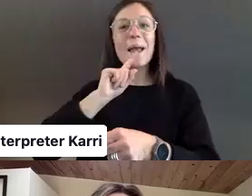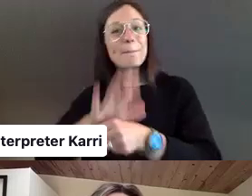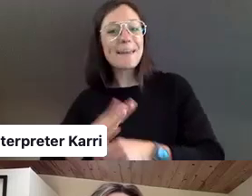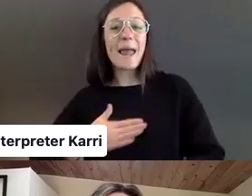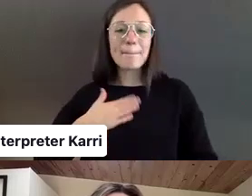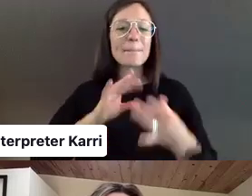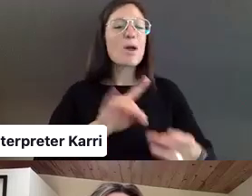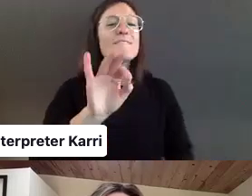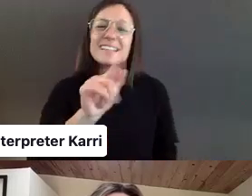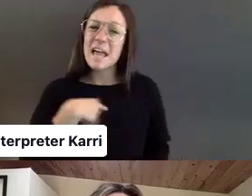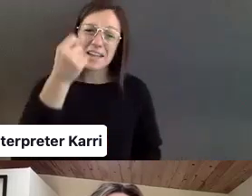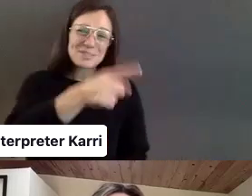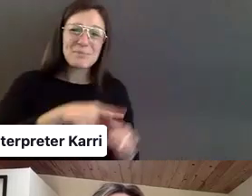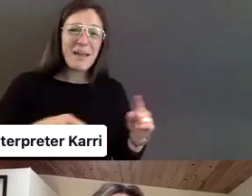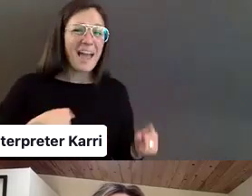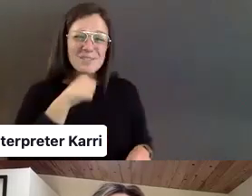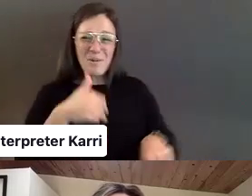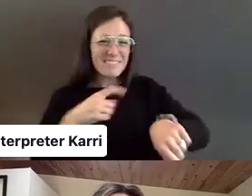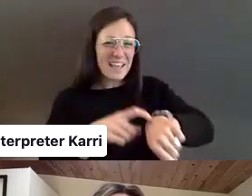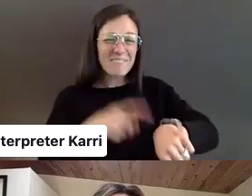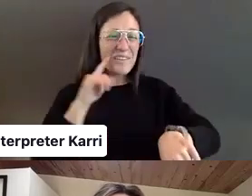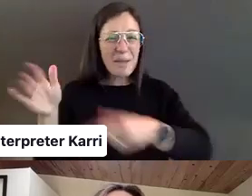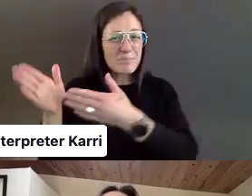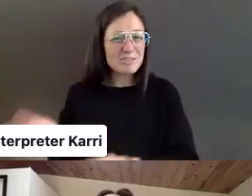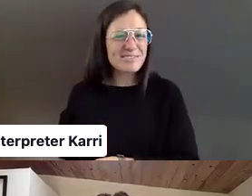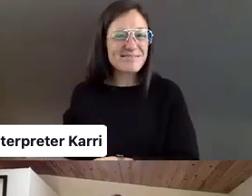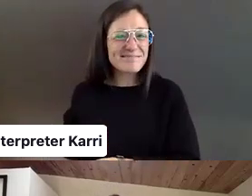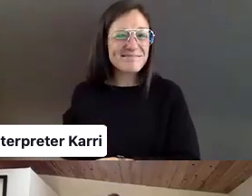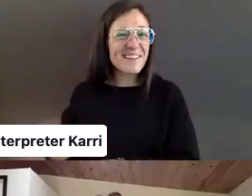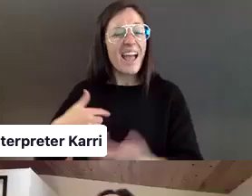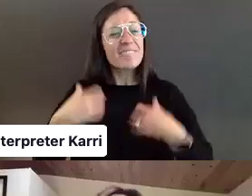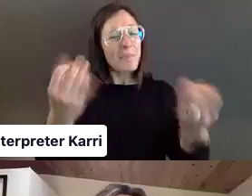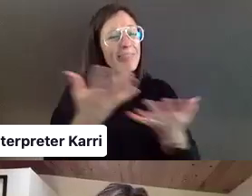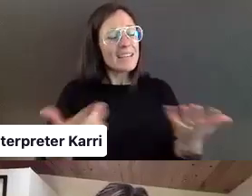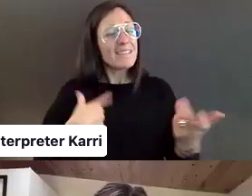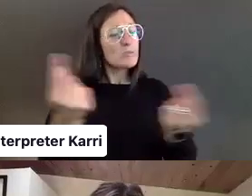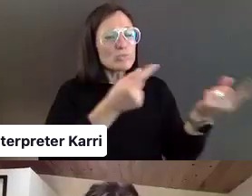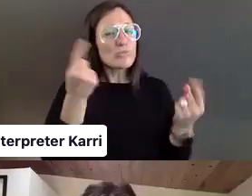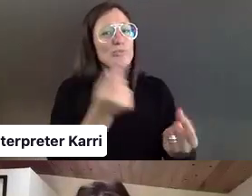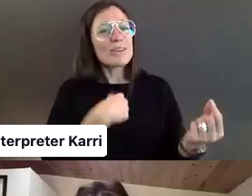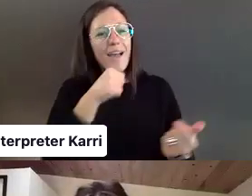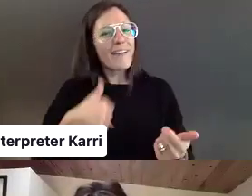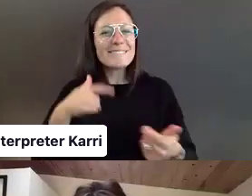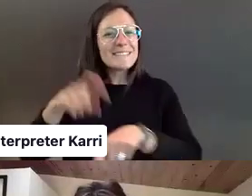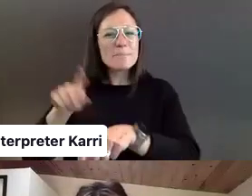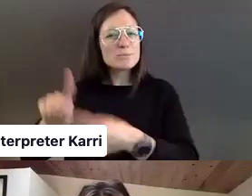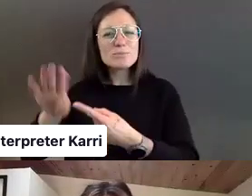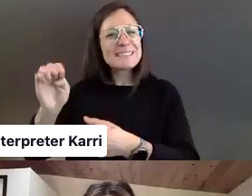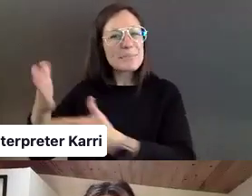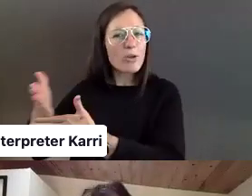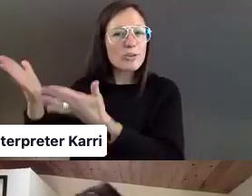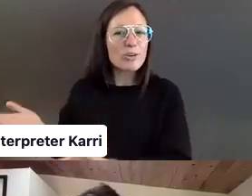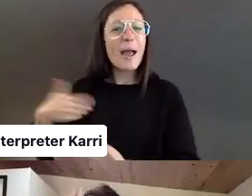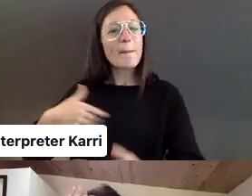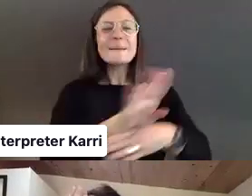get you, but I already don't have time for them. Like, I have so much stuff to do. I am so busy. And if